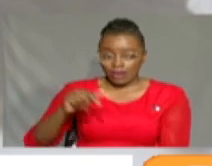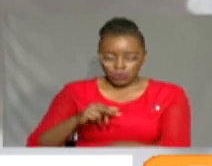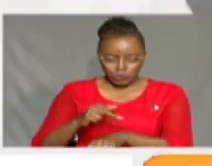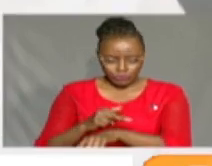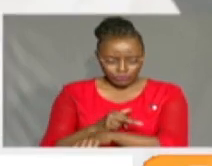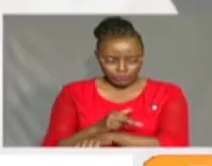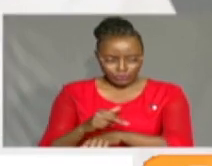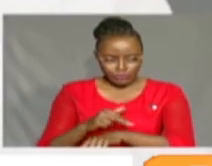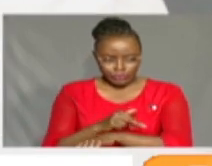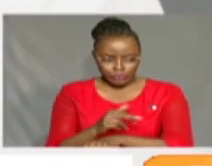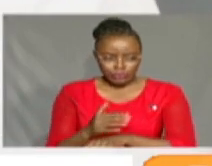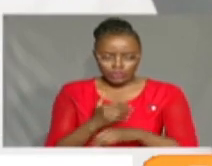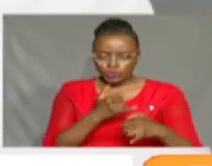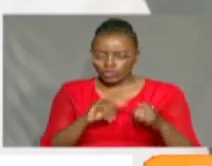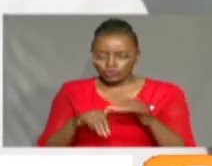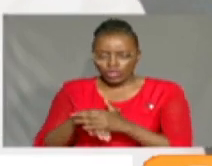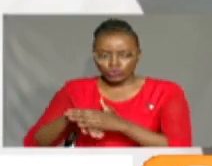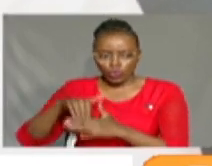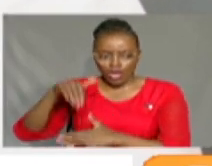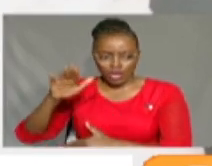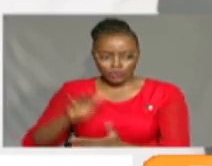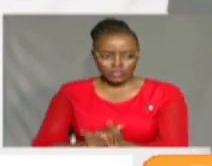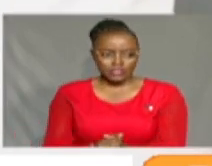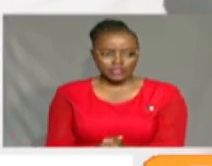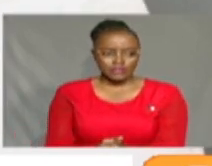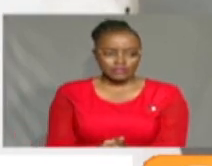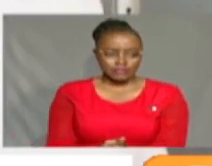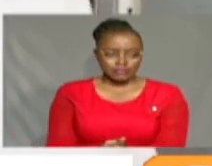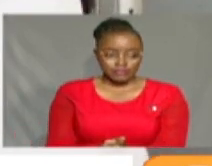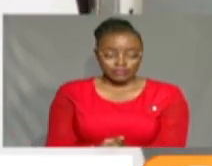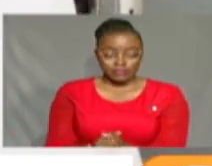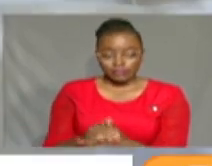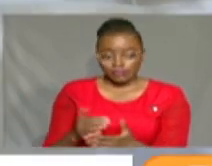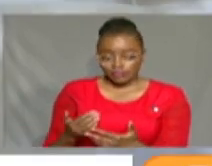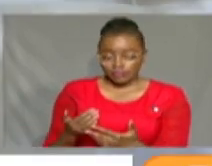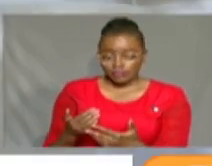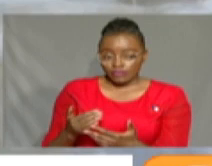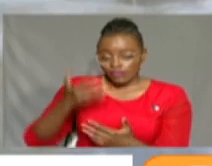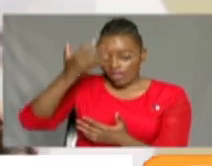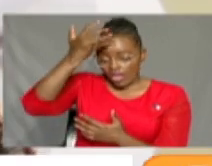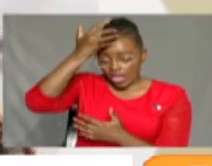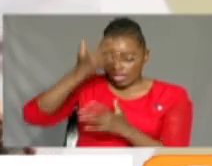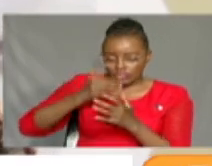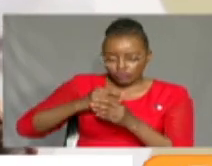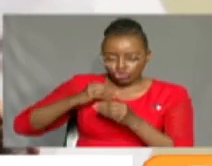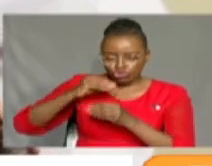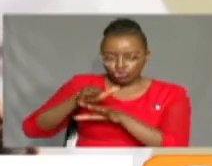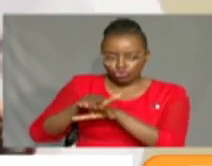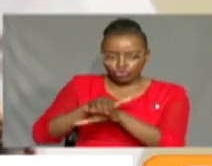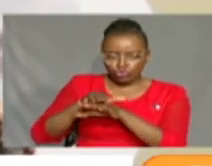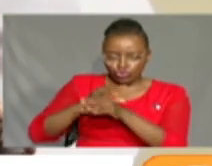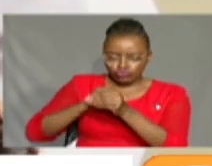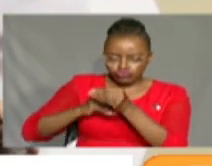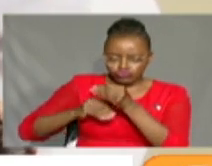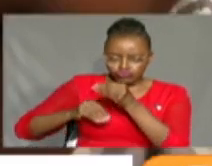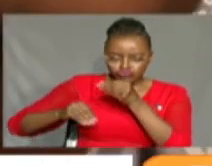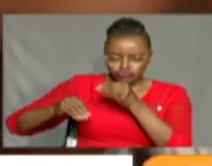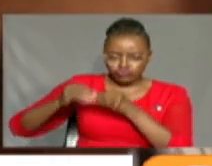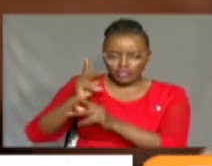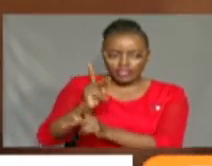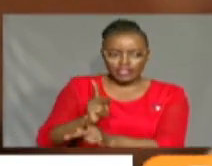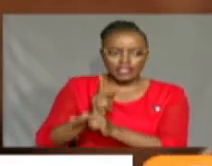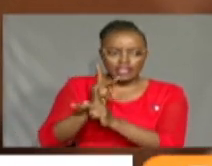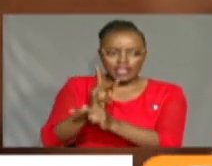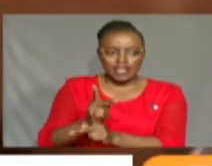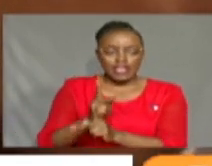down, looking for a way out. Nurse Osoro unwraps it slowly and carefully. Pain iko tena